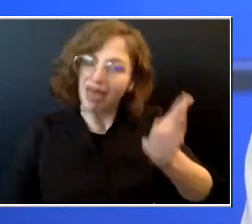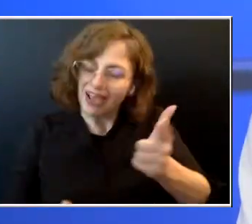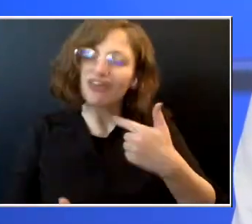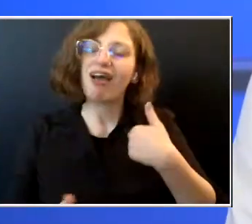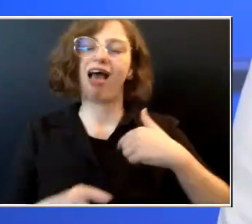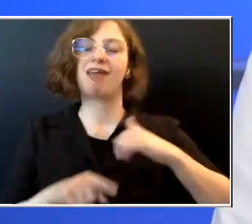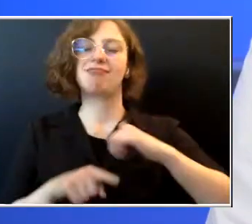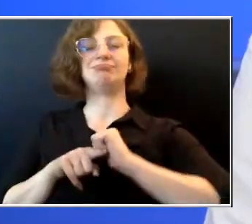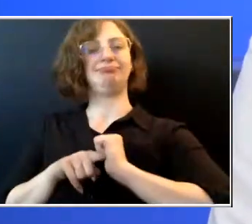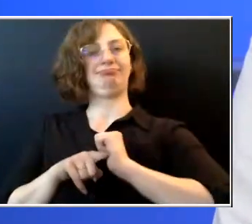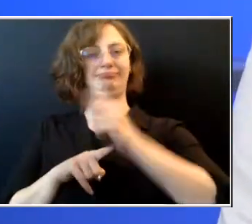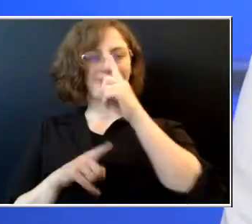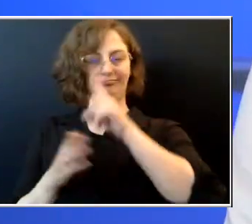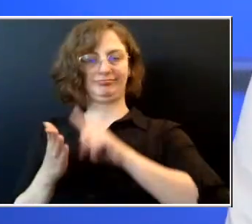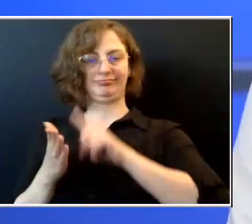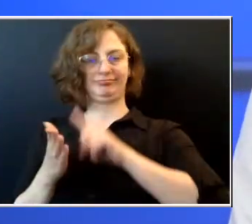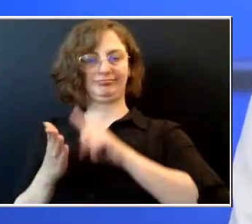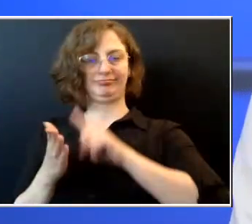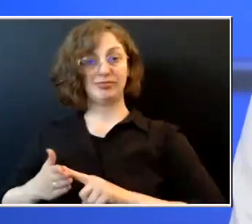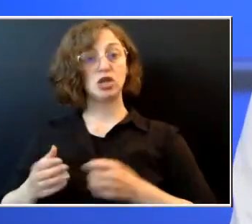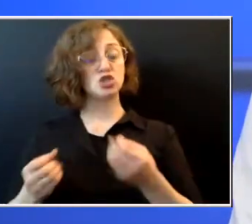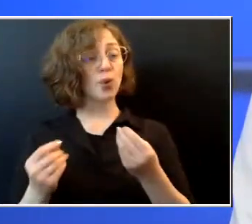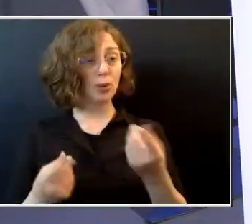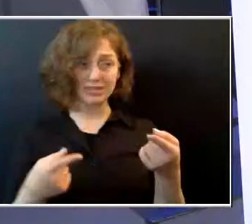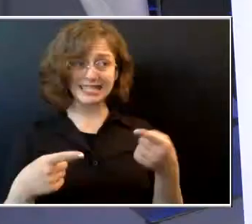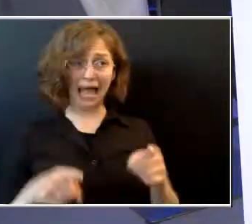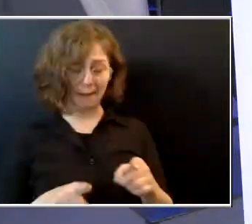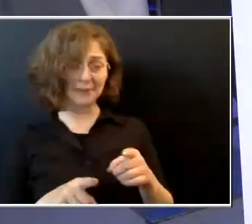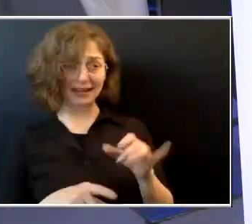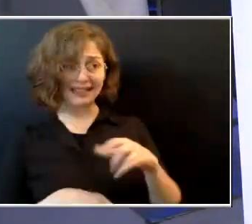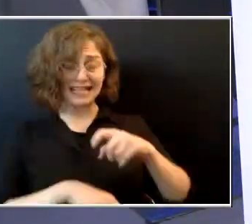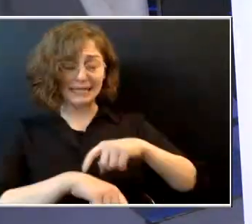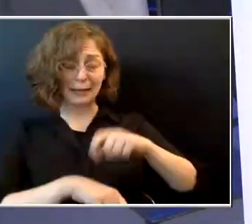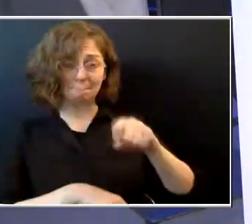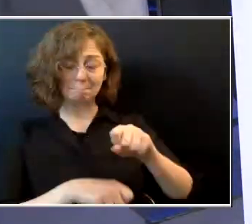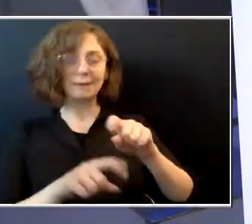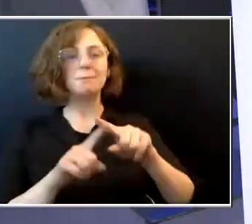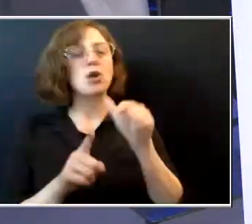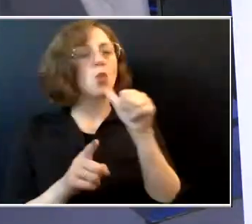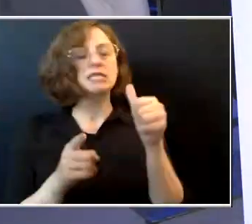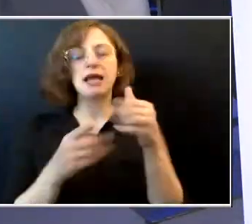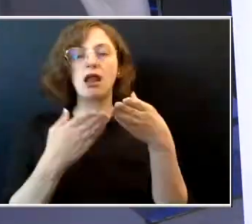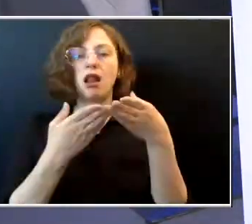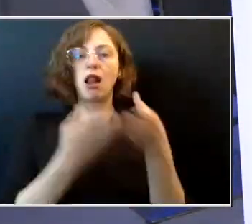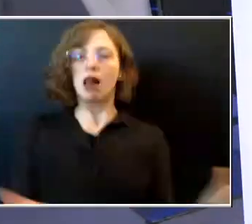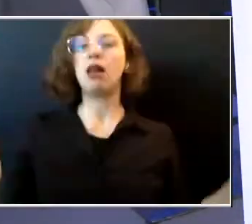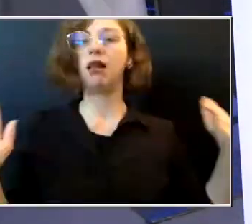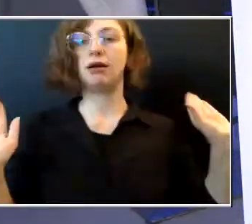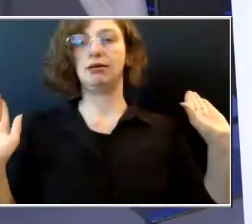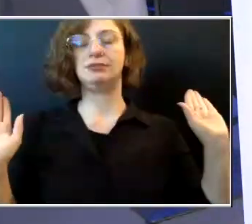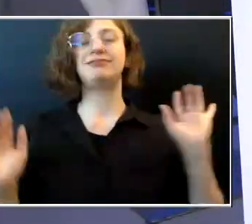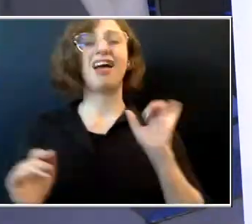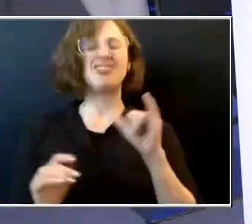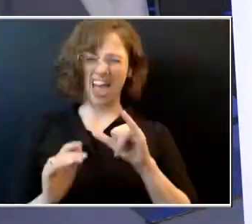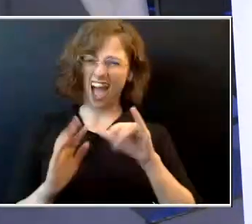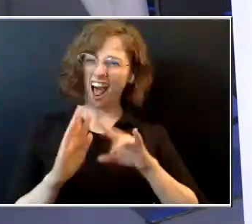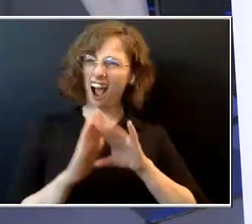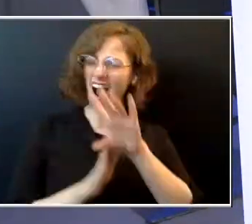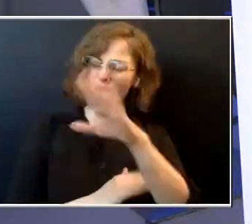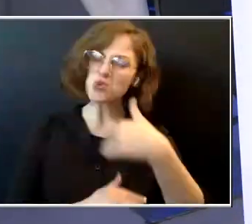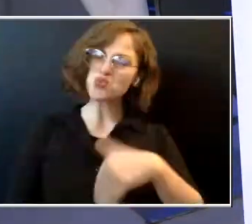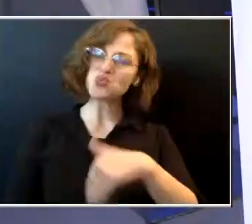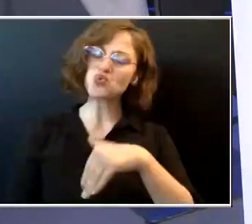excellent. It just wasn't very broad-based. Yeah, that expansion has been remarkable. Yeah. So you might think a little bit and tell